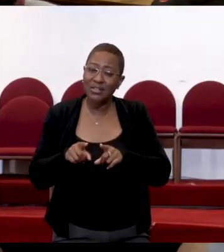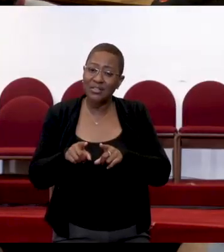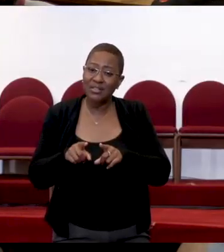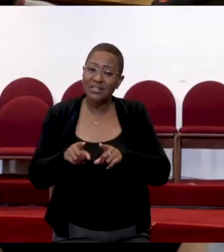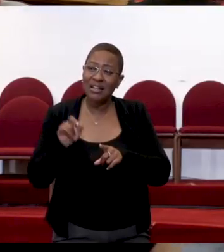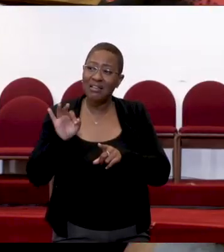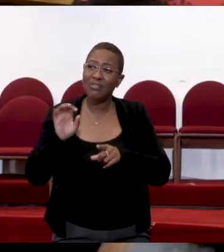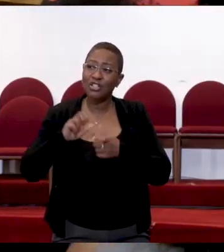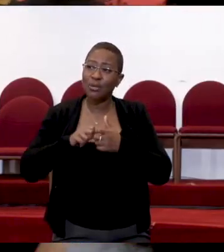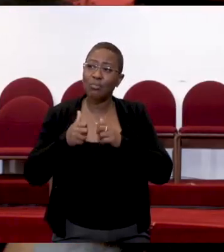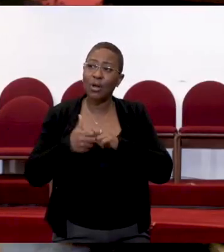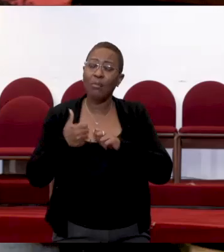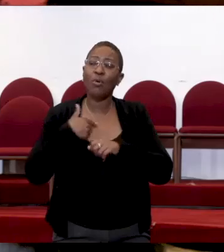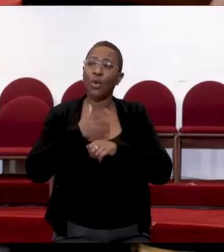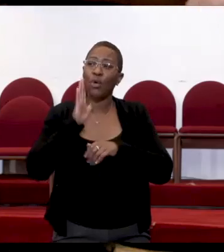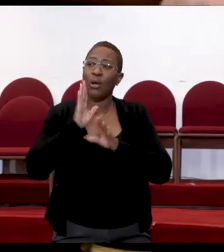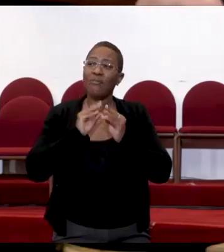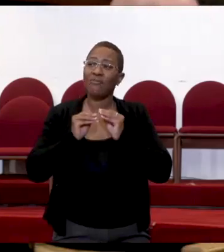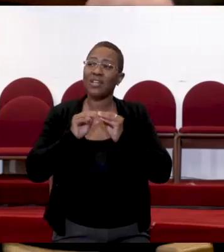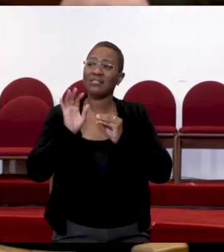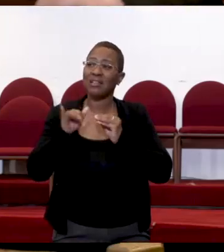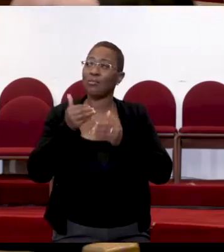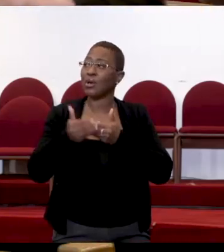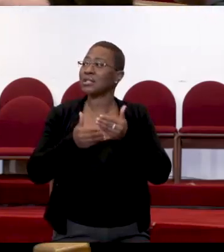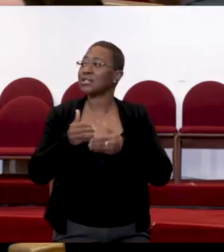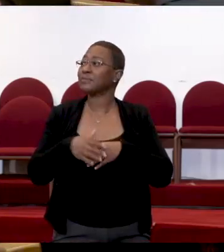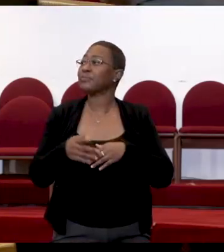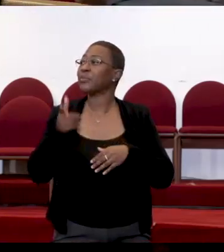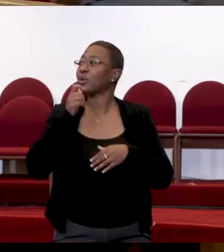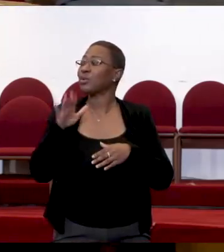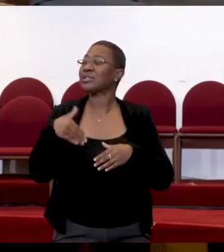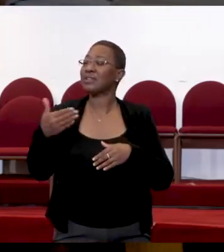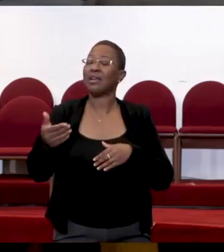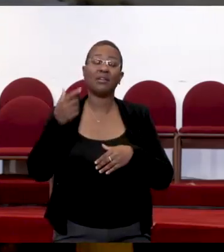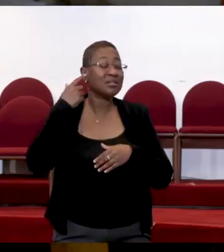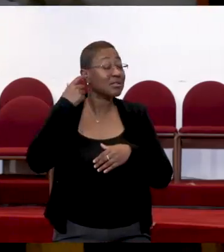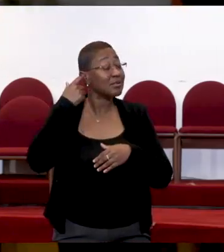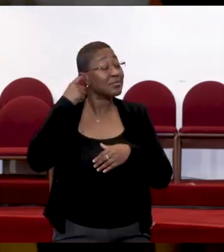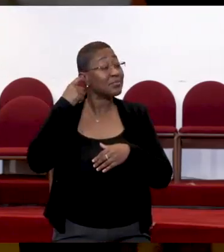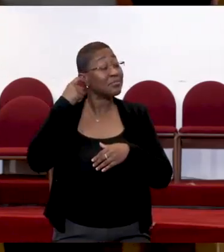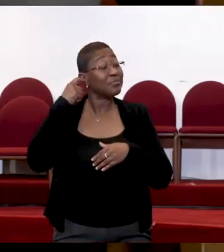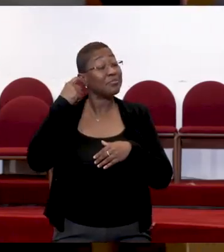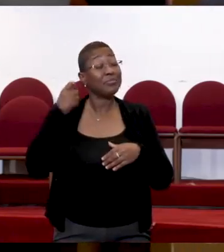there's a problem there, we will fix that process. Okay, who's next?